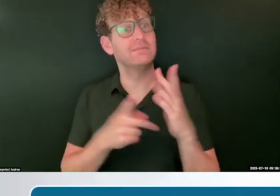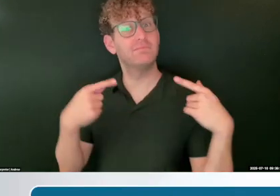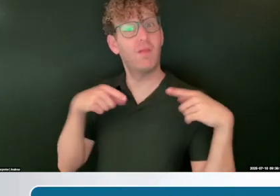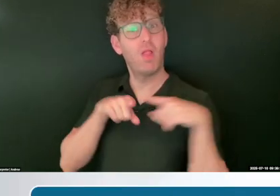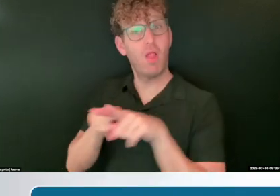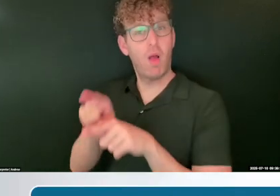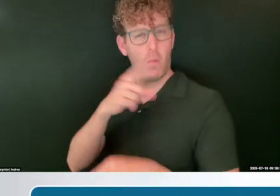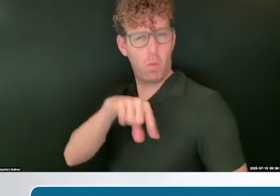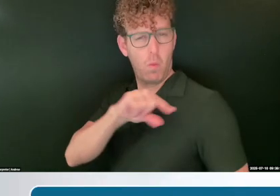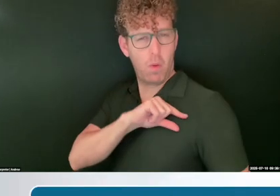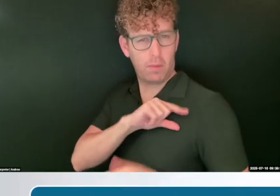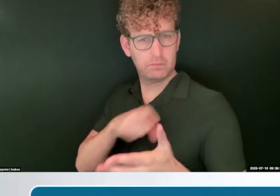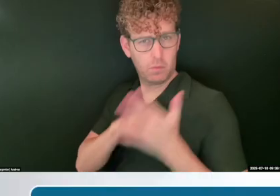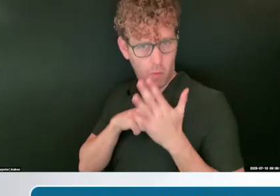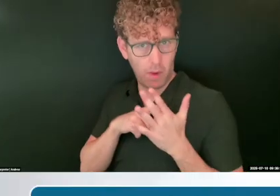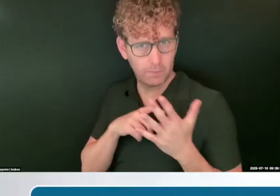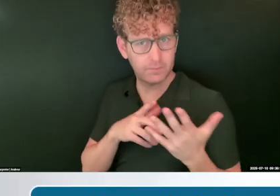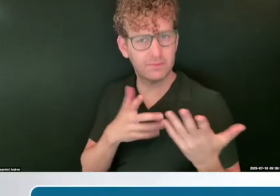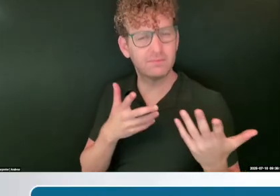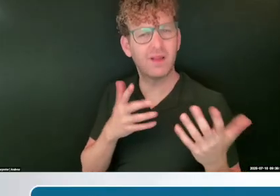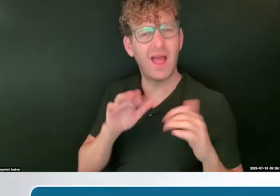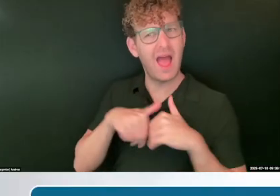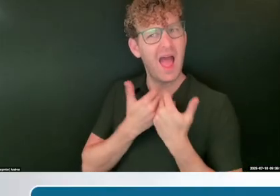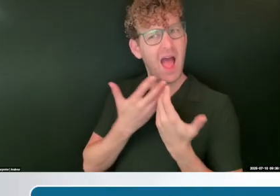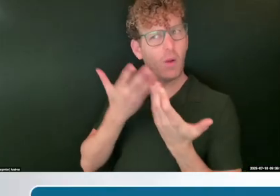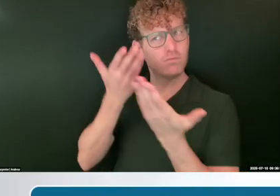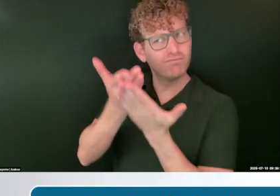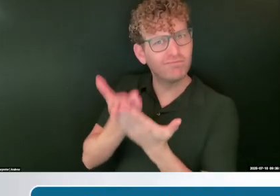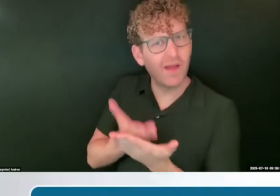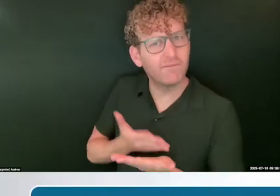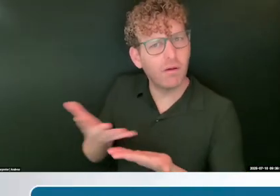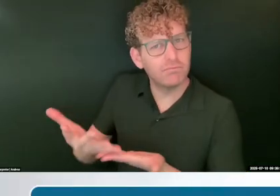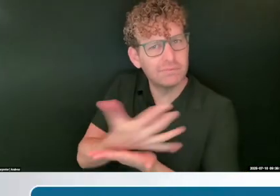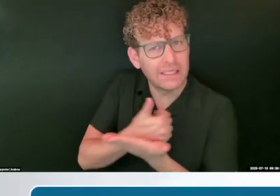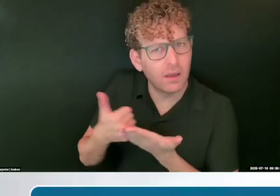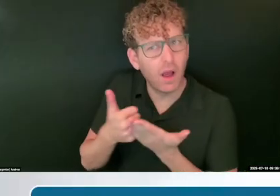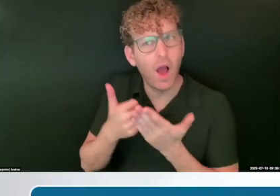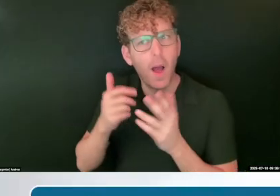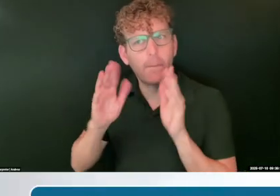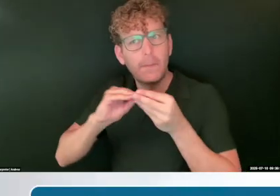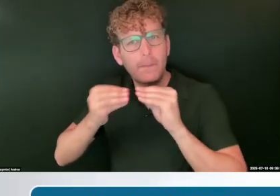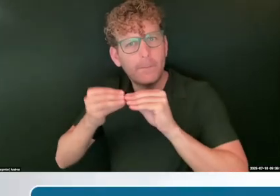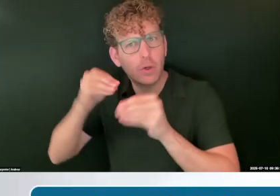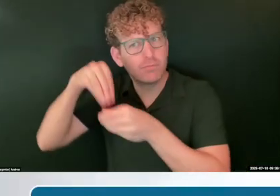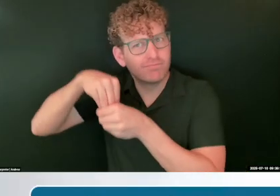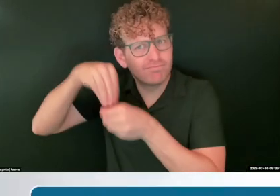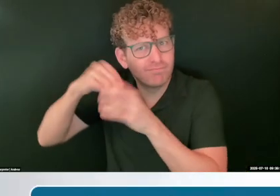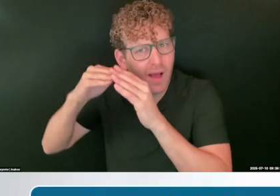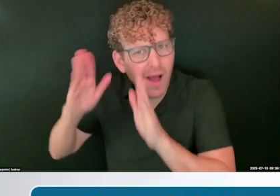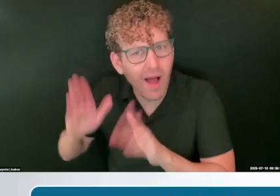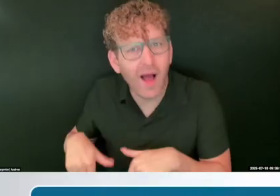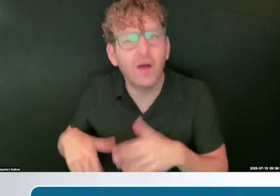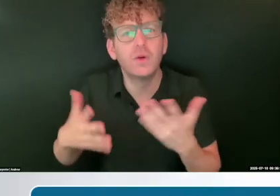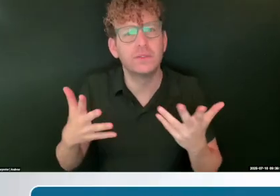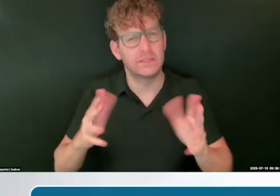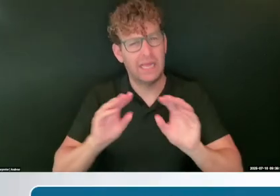eligibility requirements, such as aligning on how programs verify income and household size. This will create a